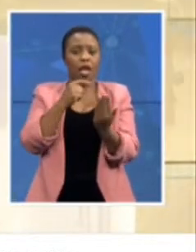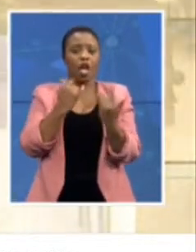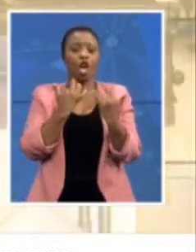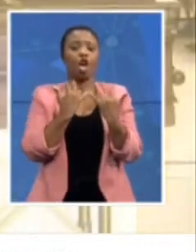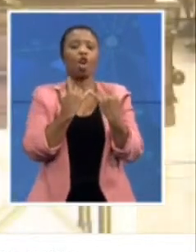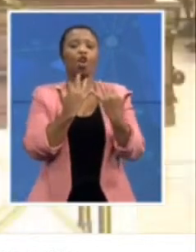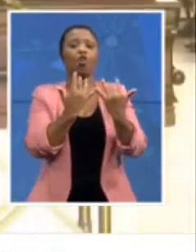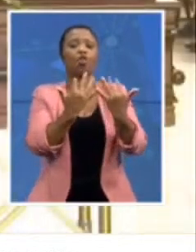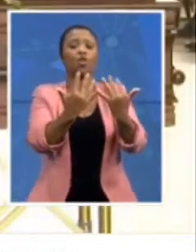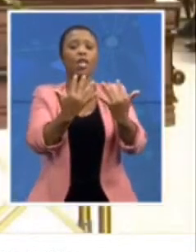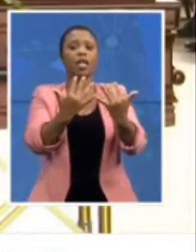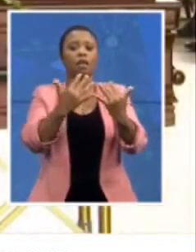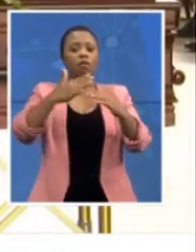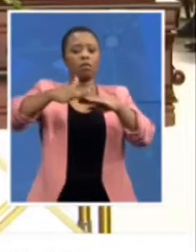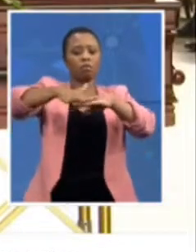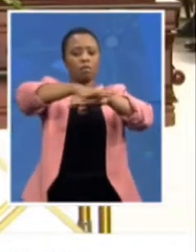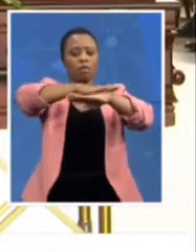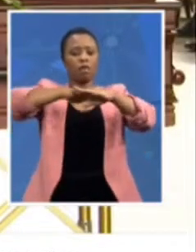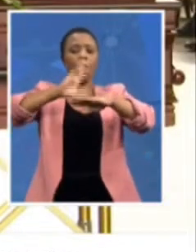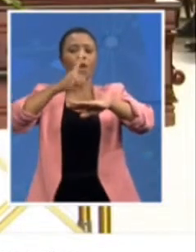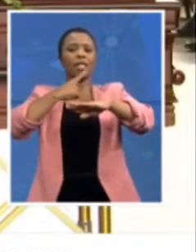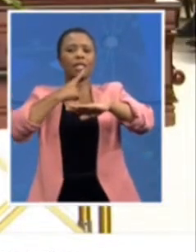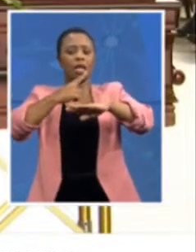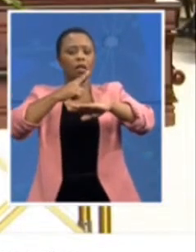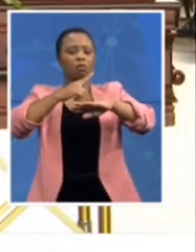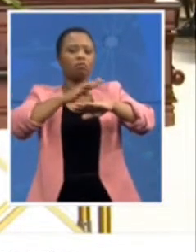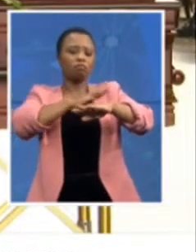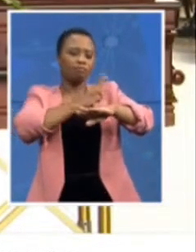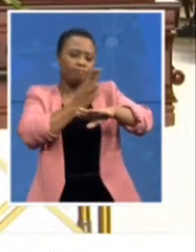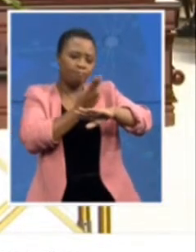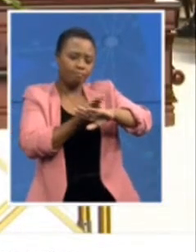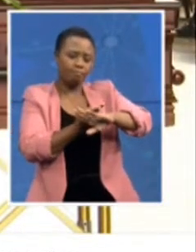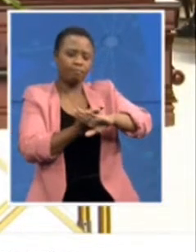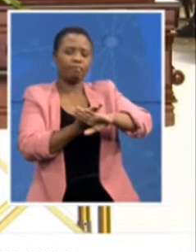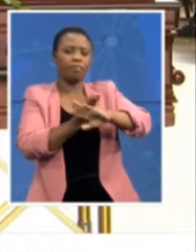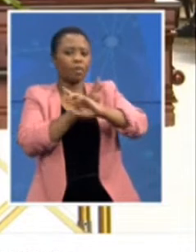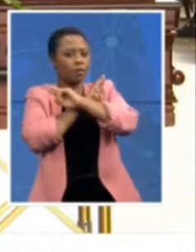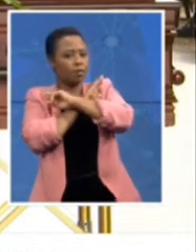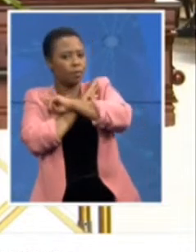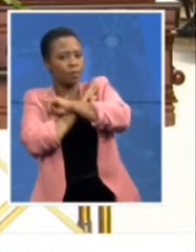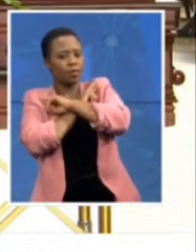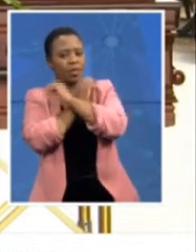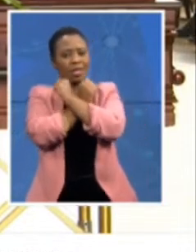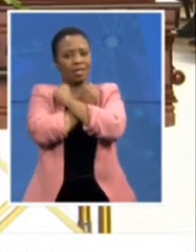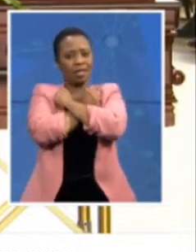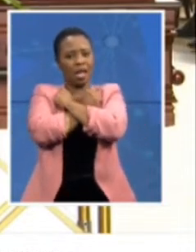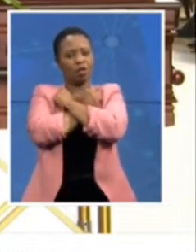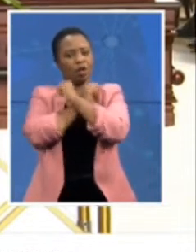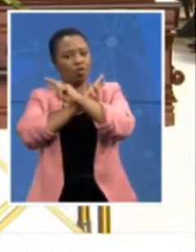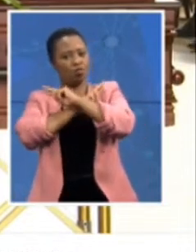lala uphumule. Lala sithandwa, lala uphumule.